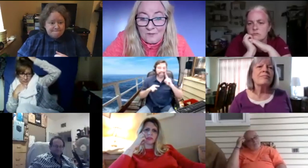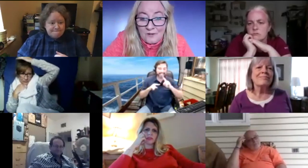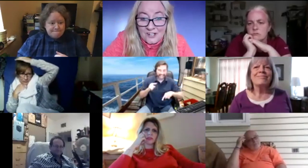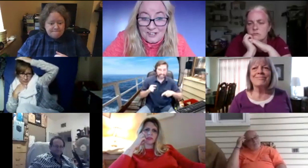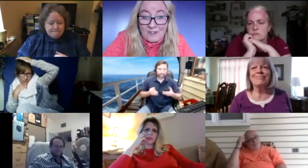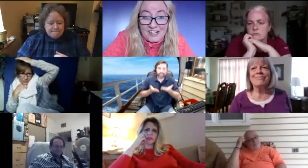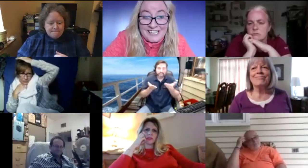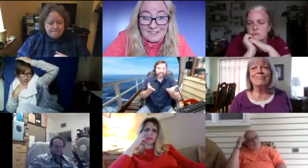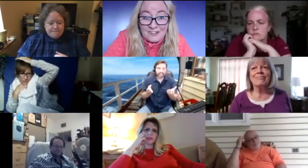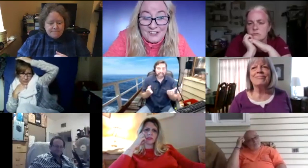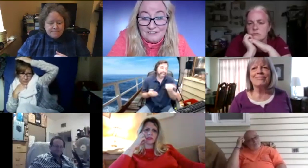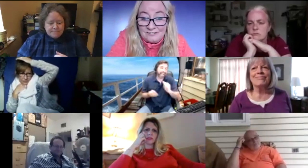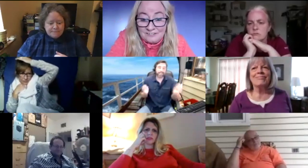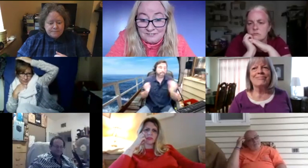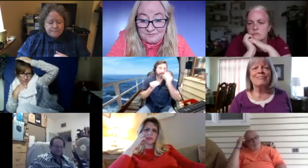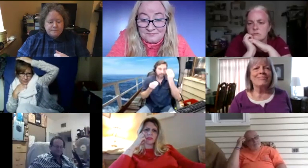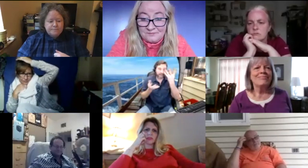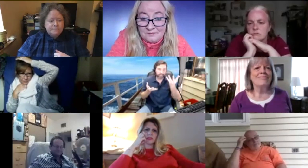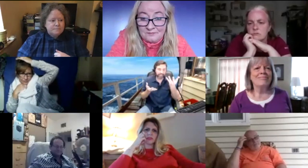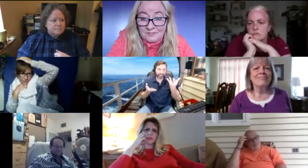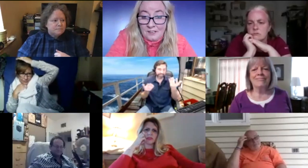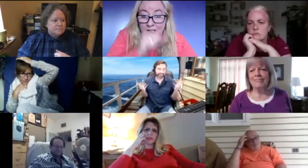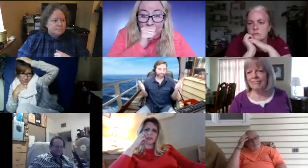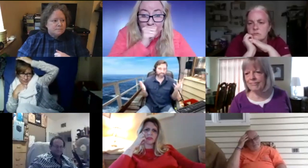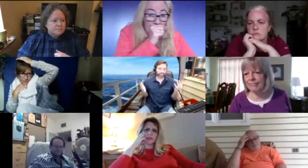than what I've already given you.